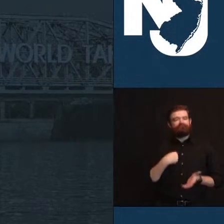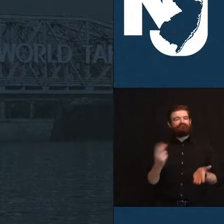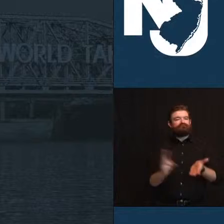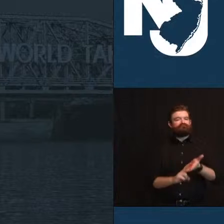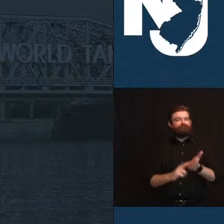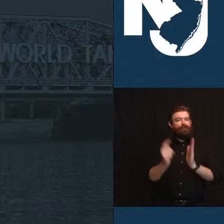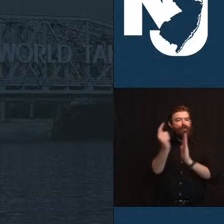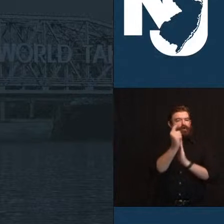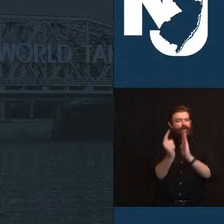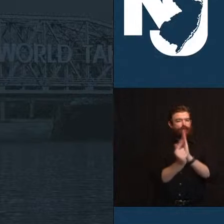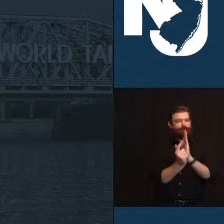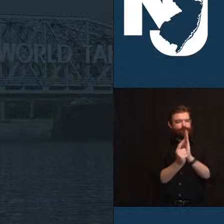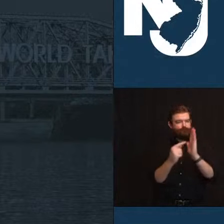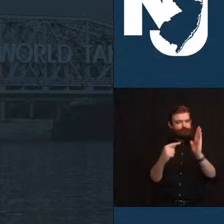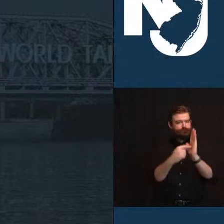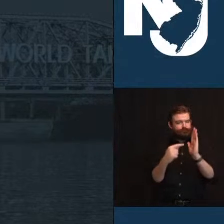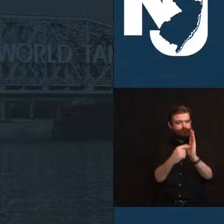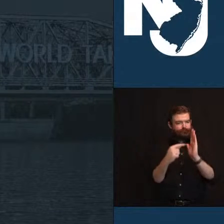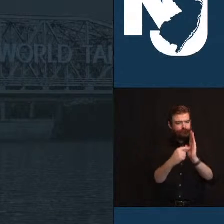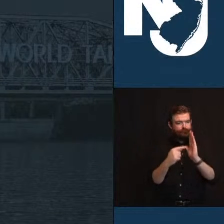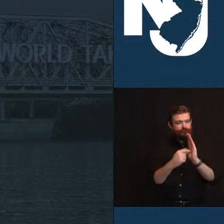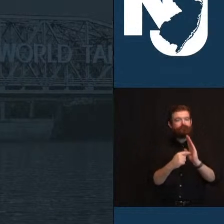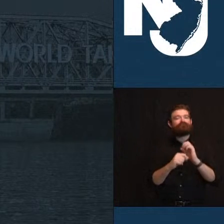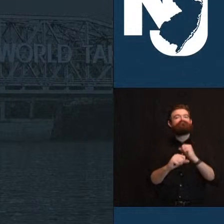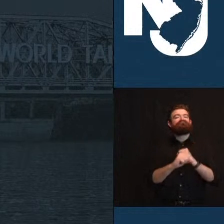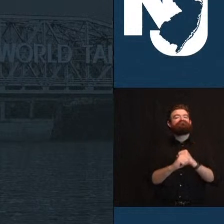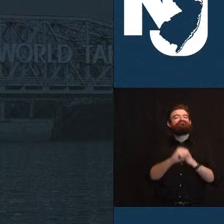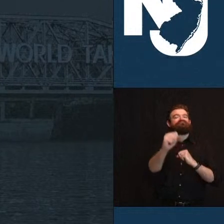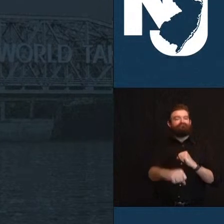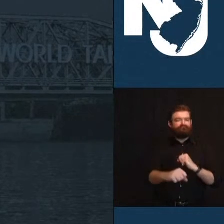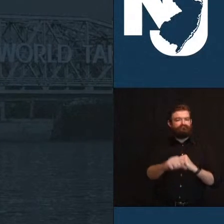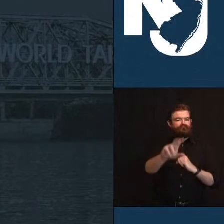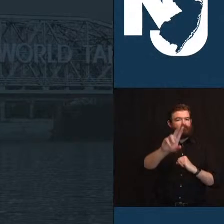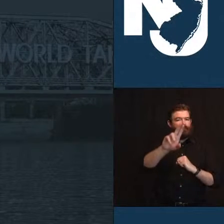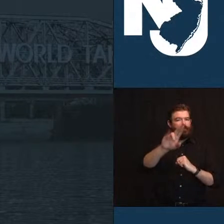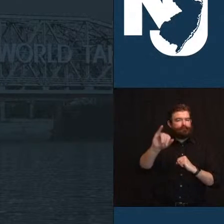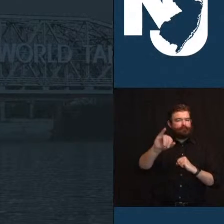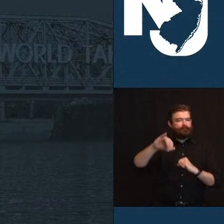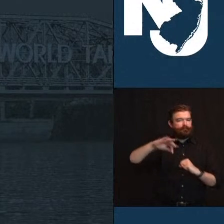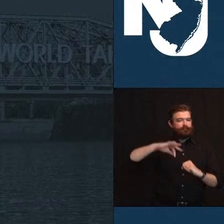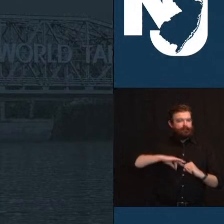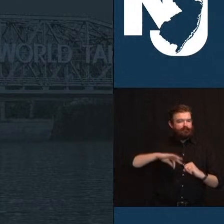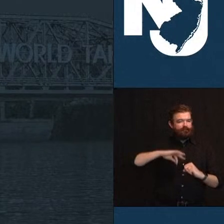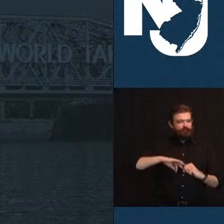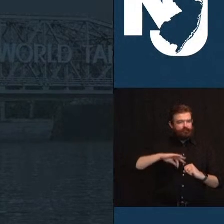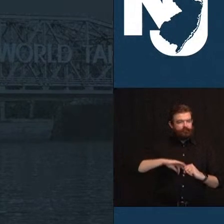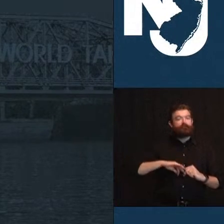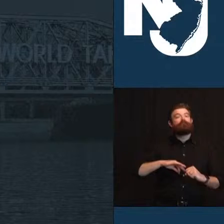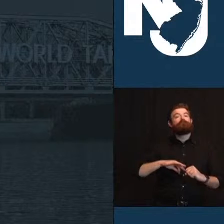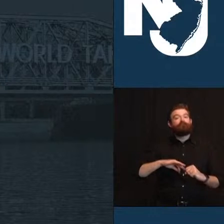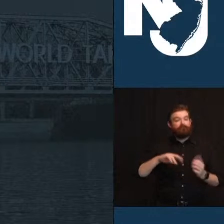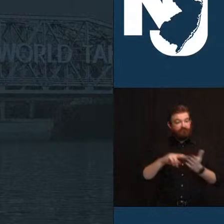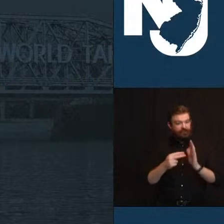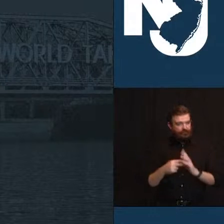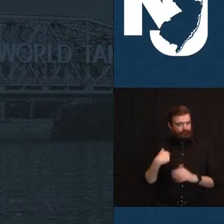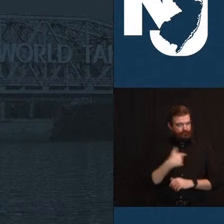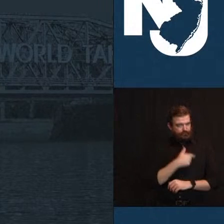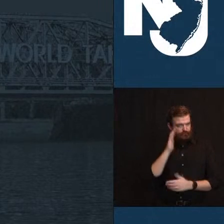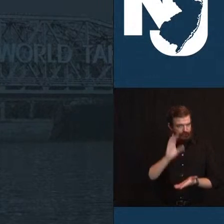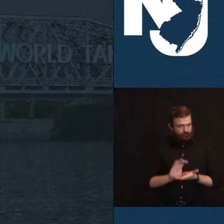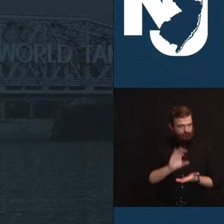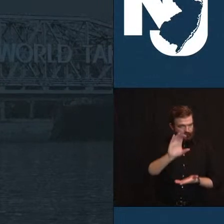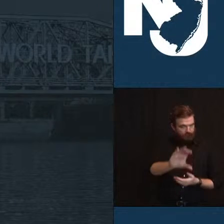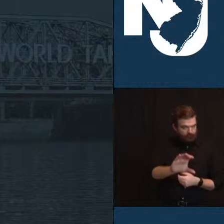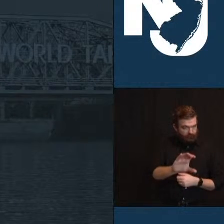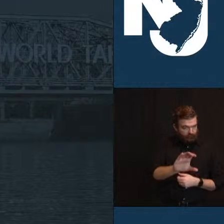eligibility for extended unemployment benefits has already resulted in an additional 2,000 workers receiving these critical